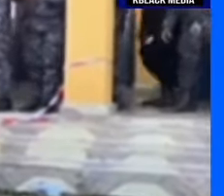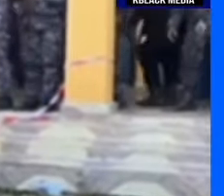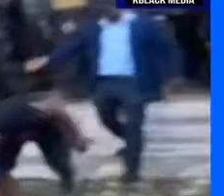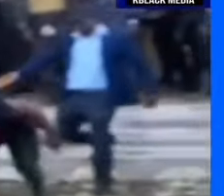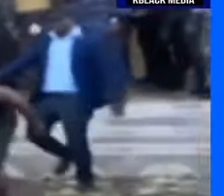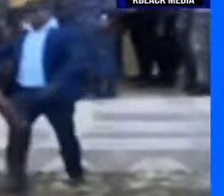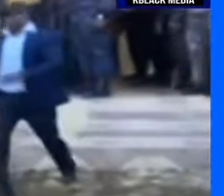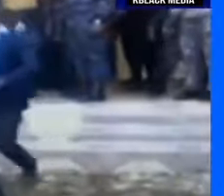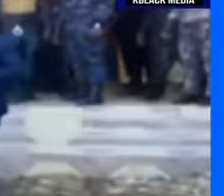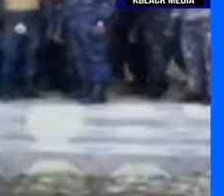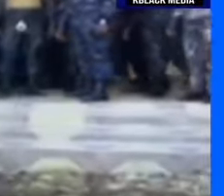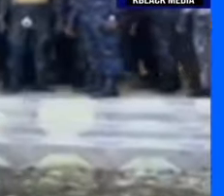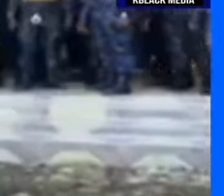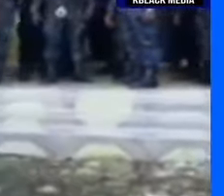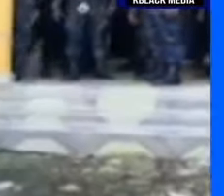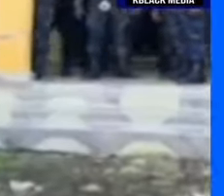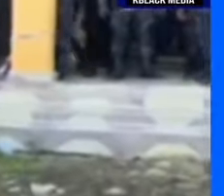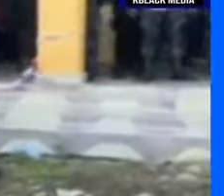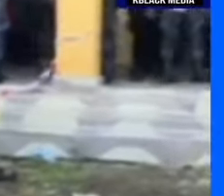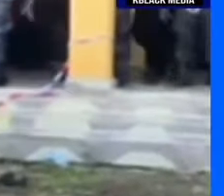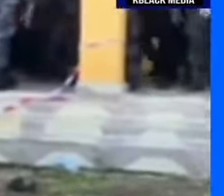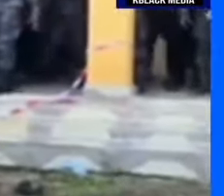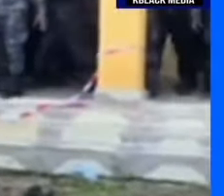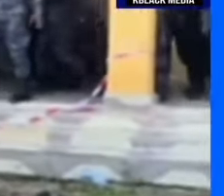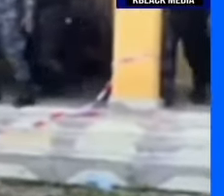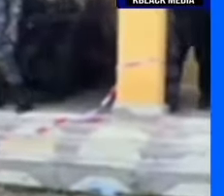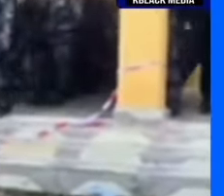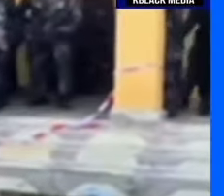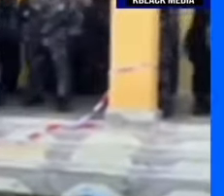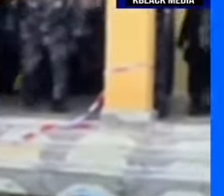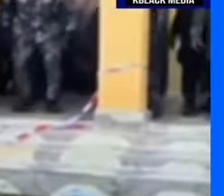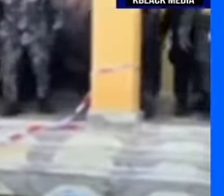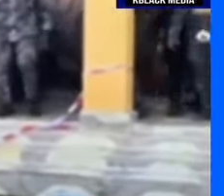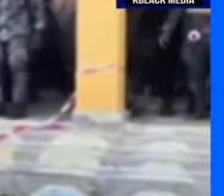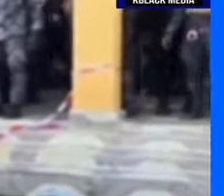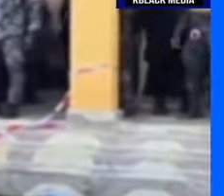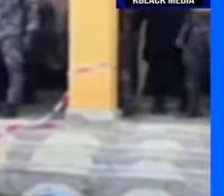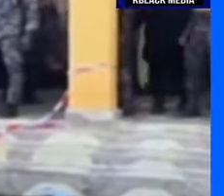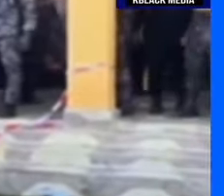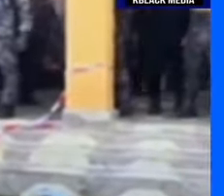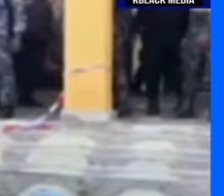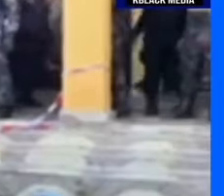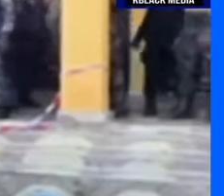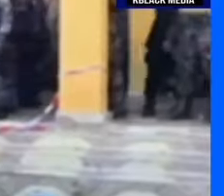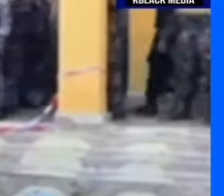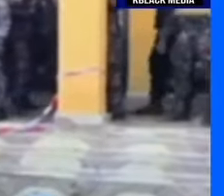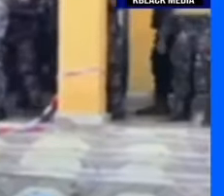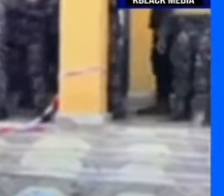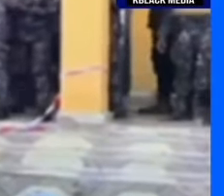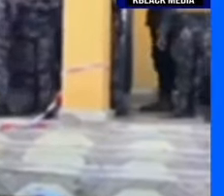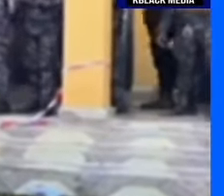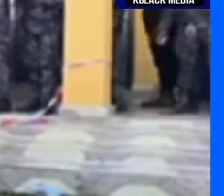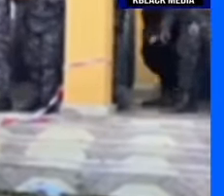And attention. Yet to about yet to me a town ballot box near the journey.